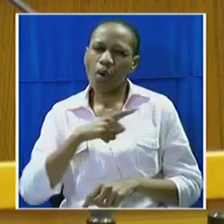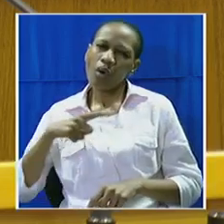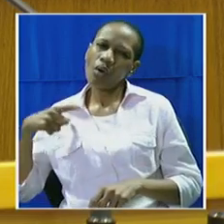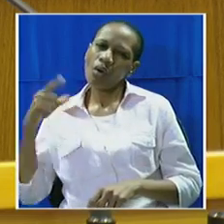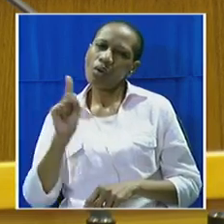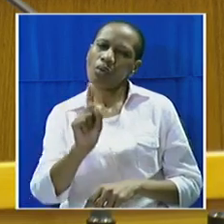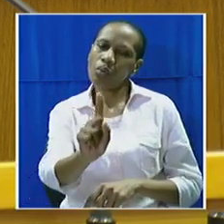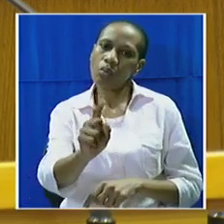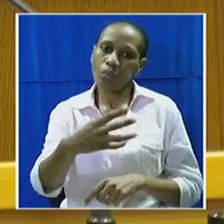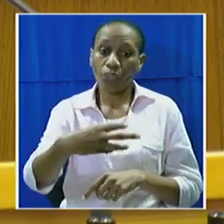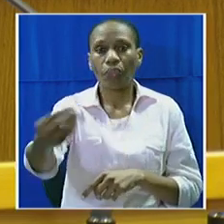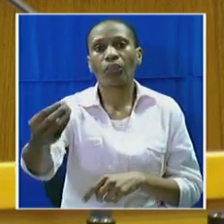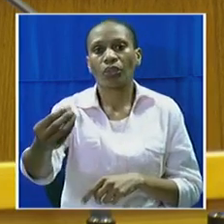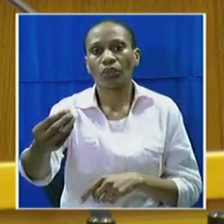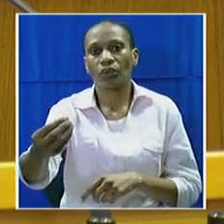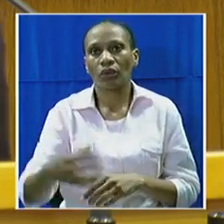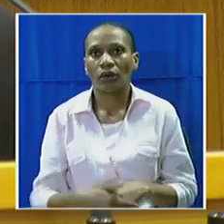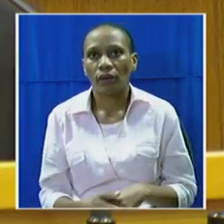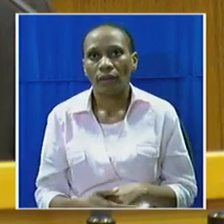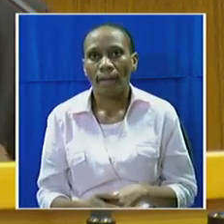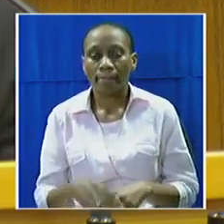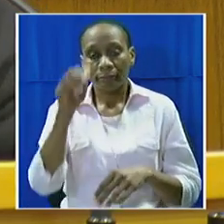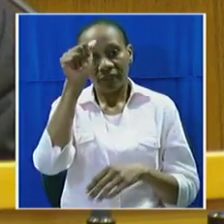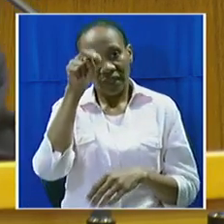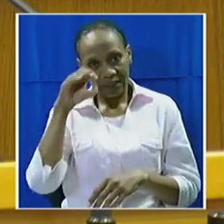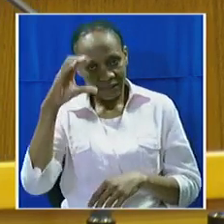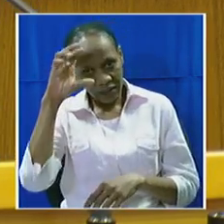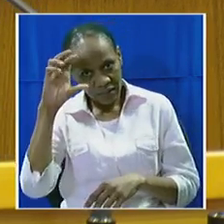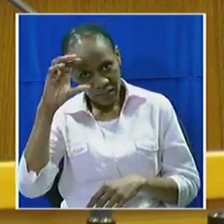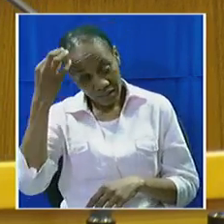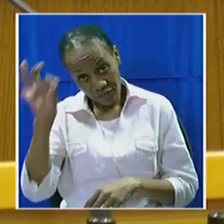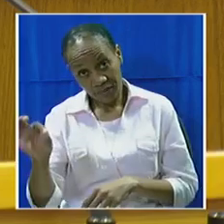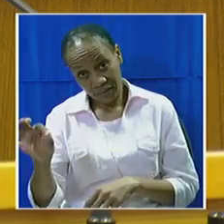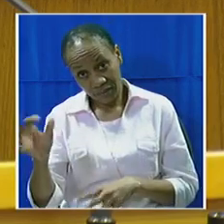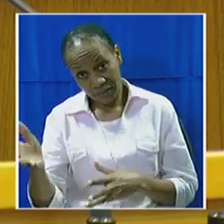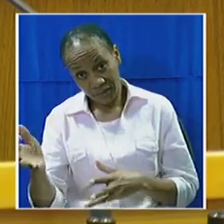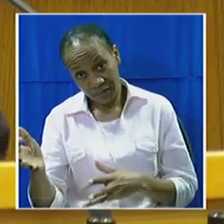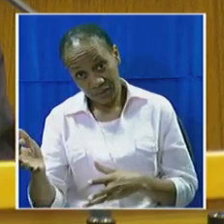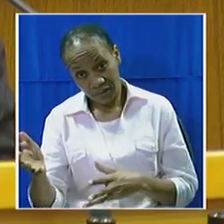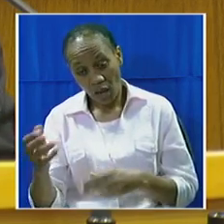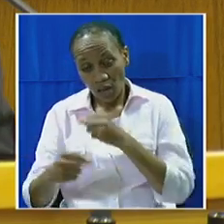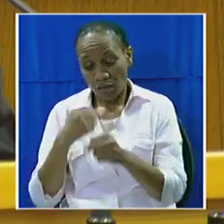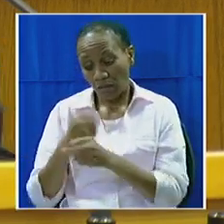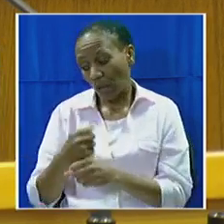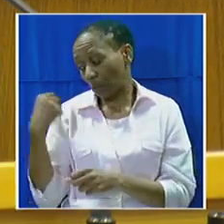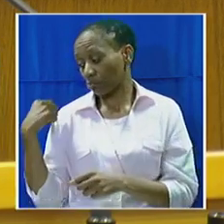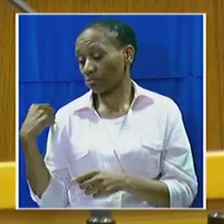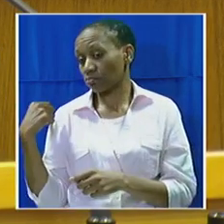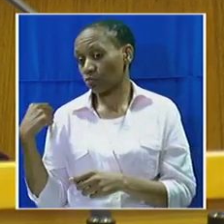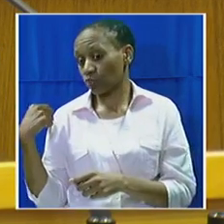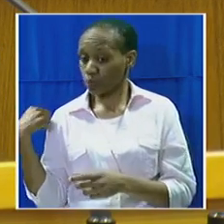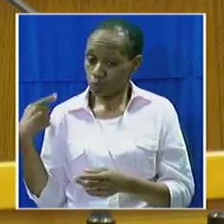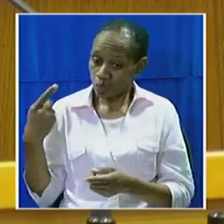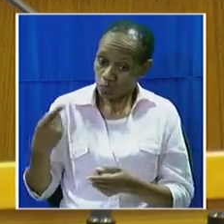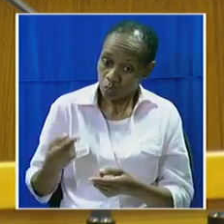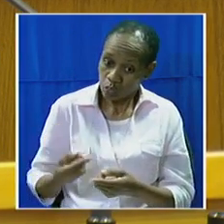is not ended. The ANC-led government has in the past year taken a